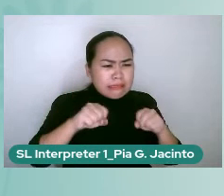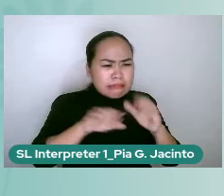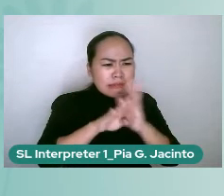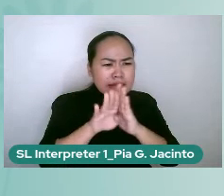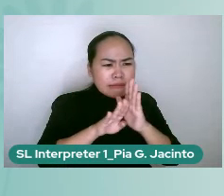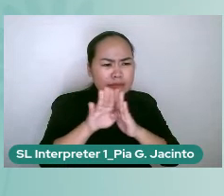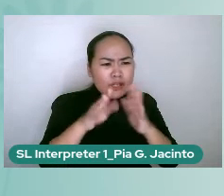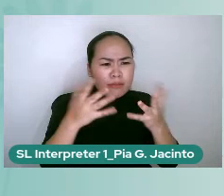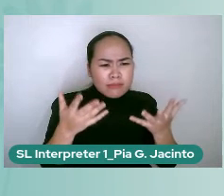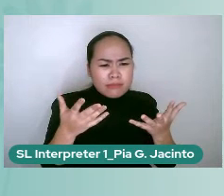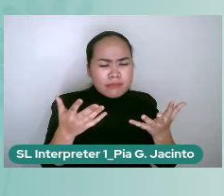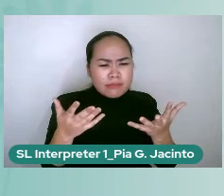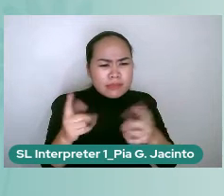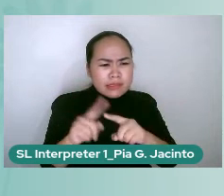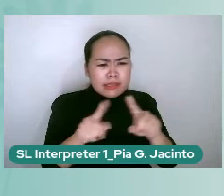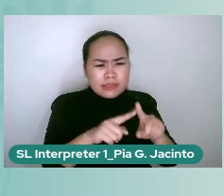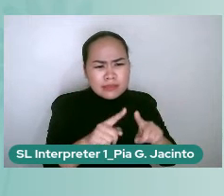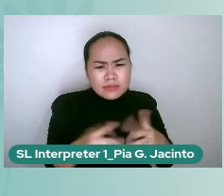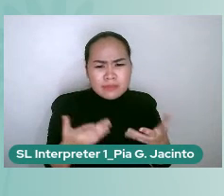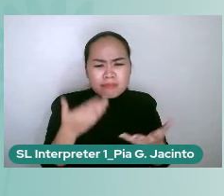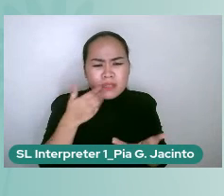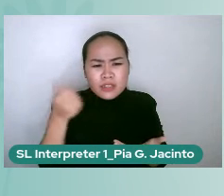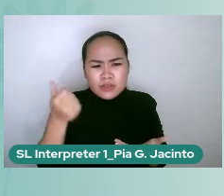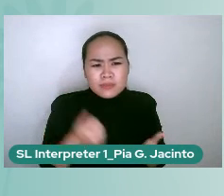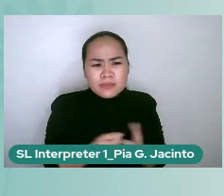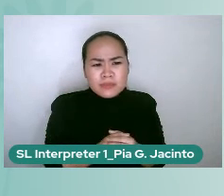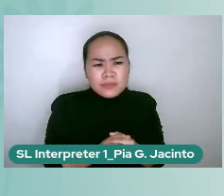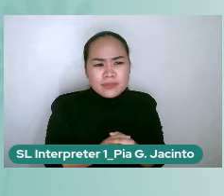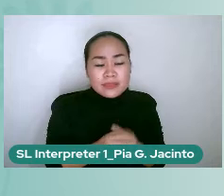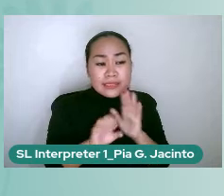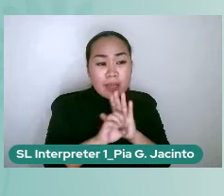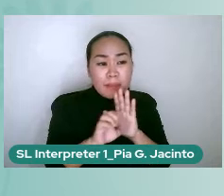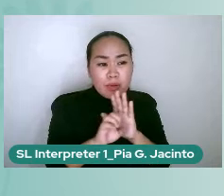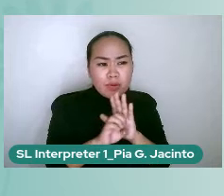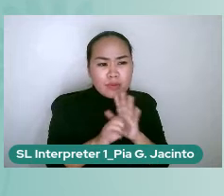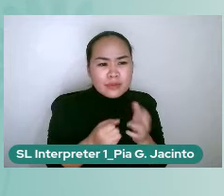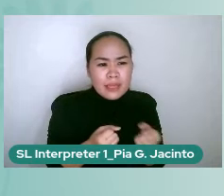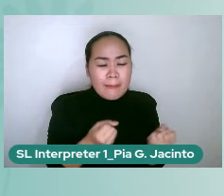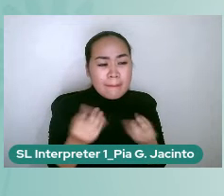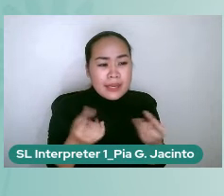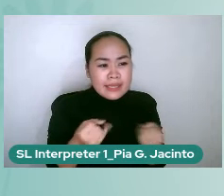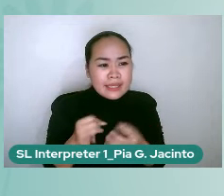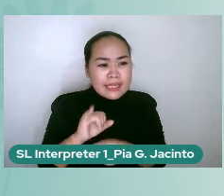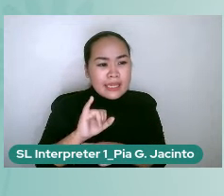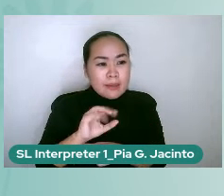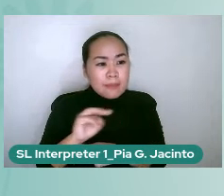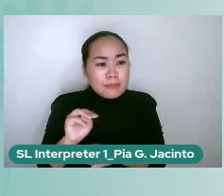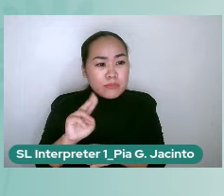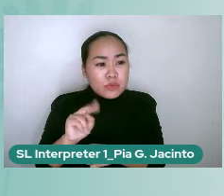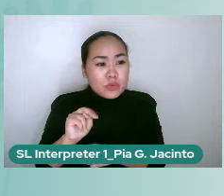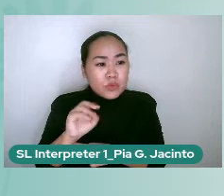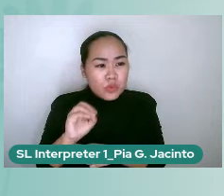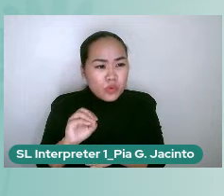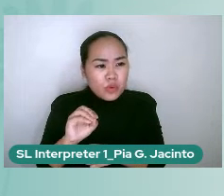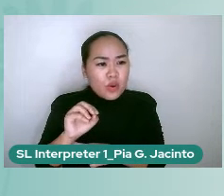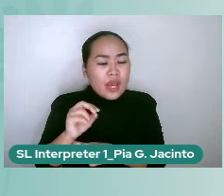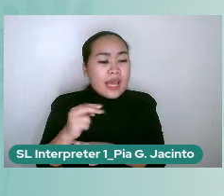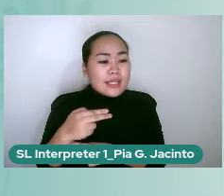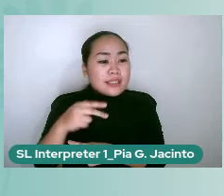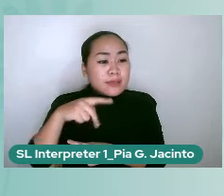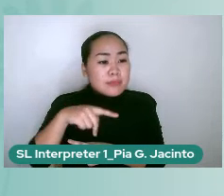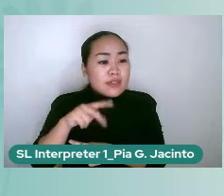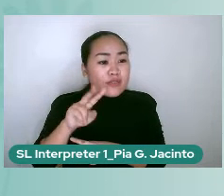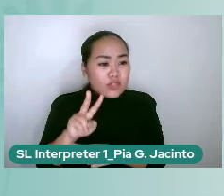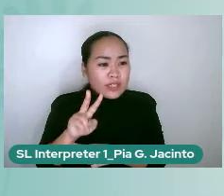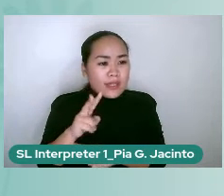many regards for the better. As an example, many of you know that the HPV vaccine was originally